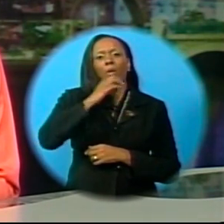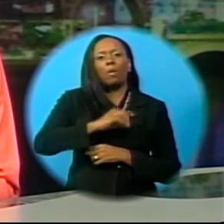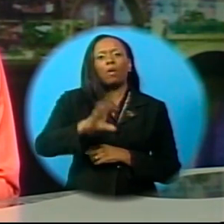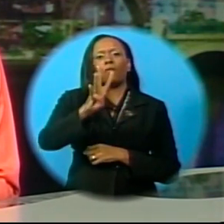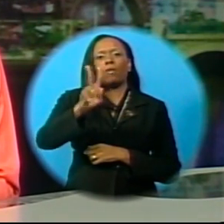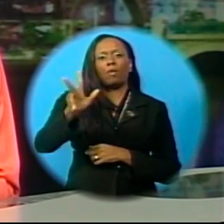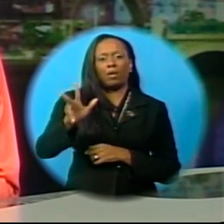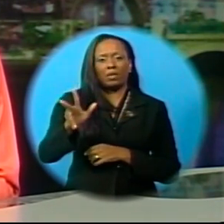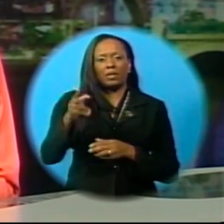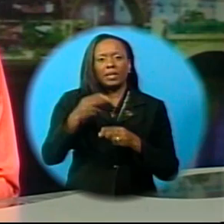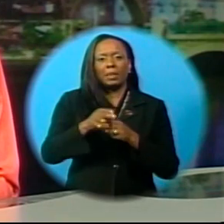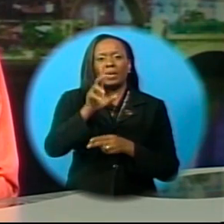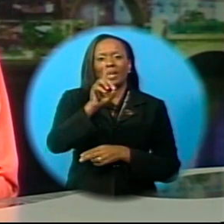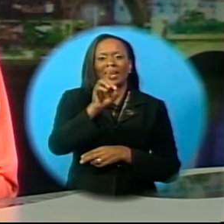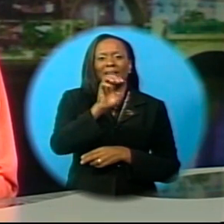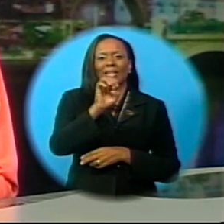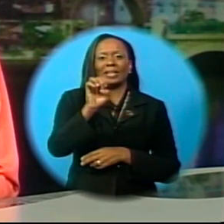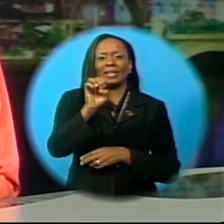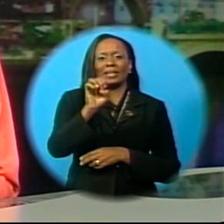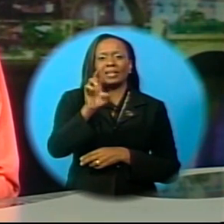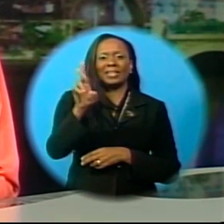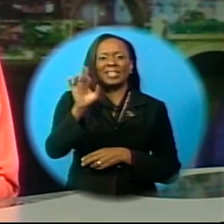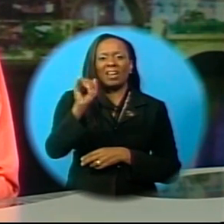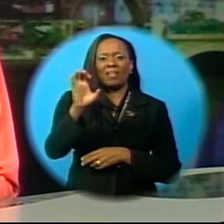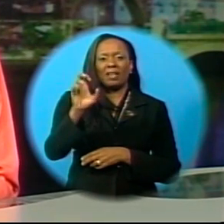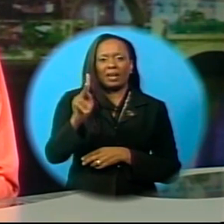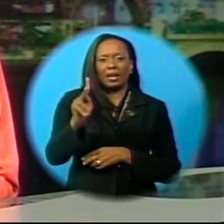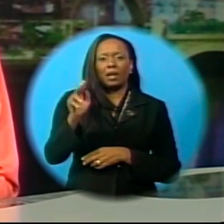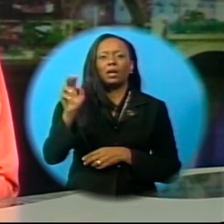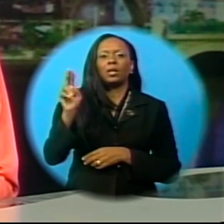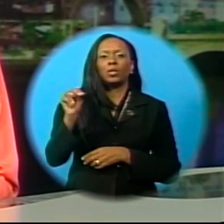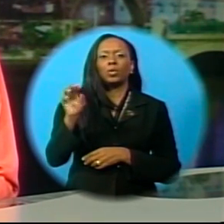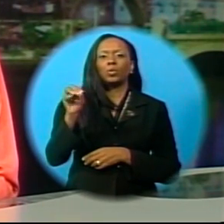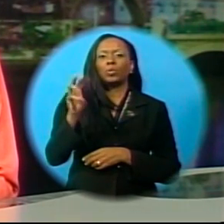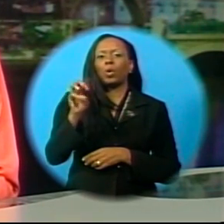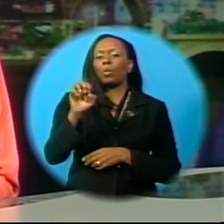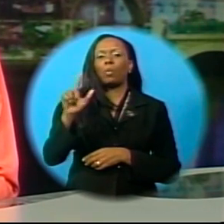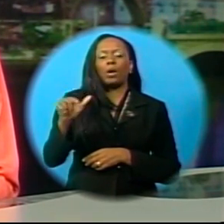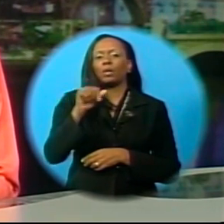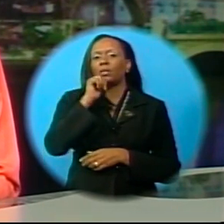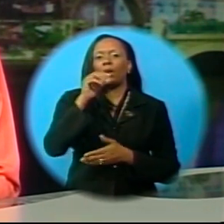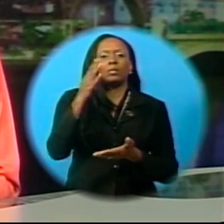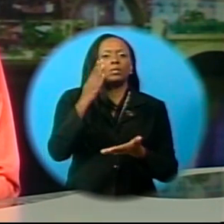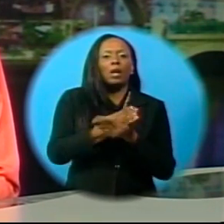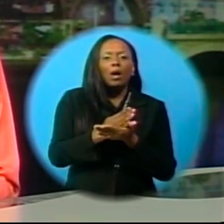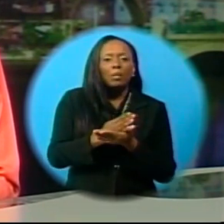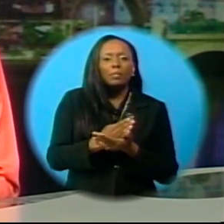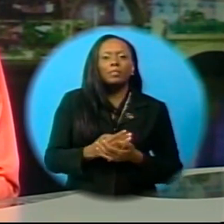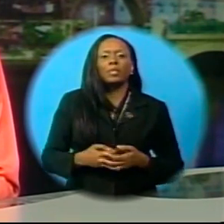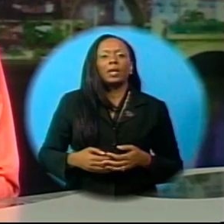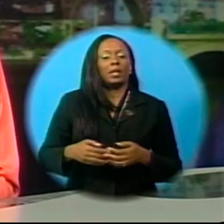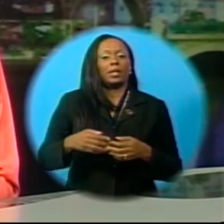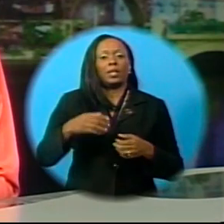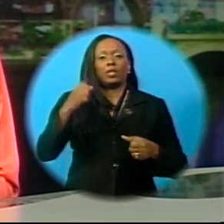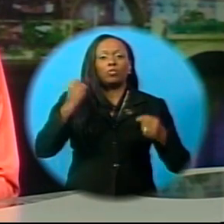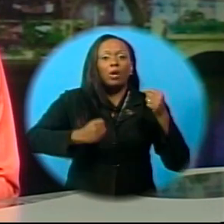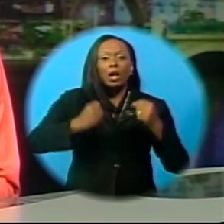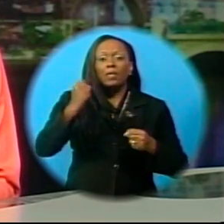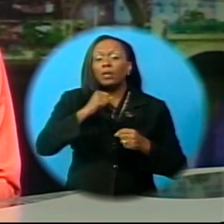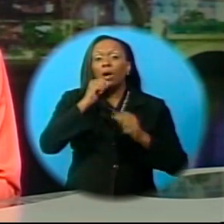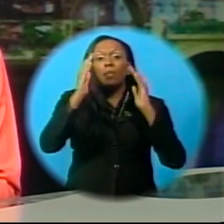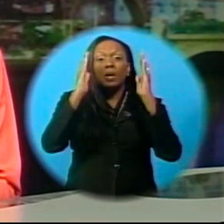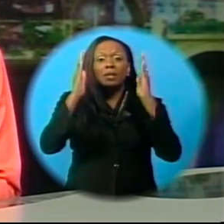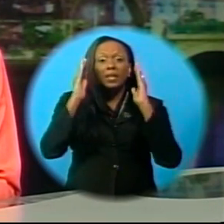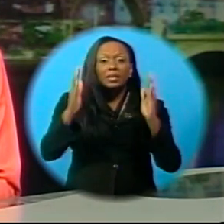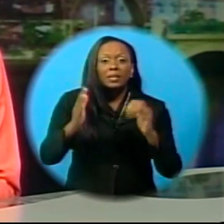Derek Sherlin Noel of Batley's was charged with failing to stop at an accident and driving without due care and